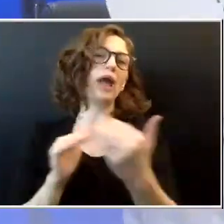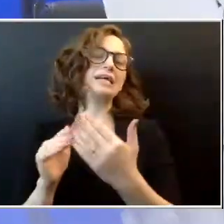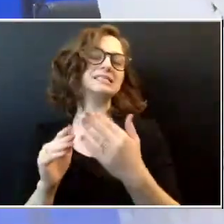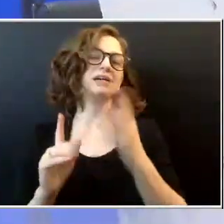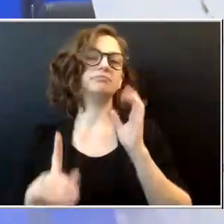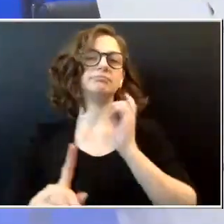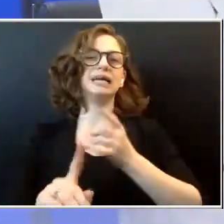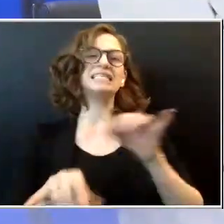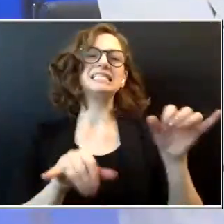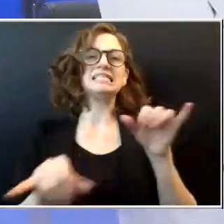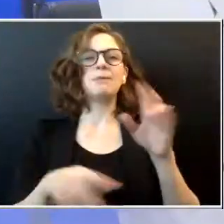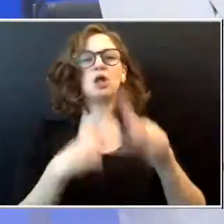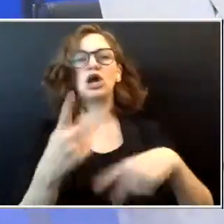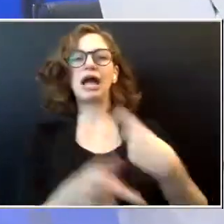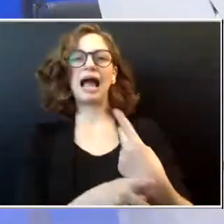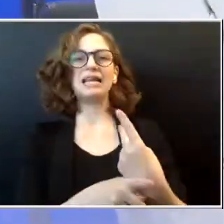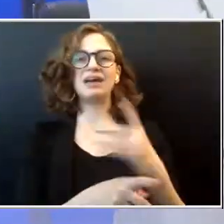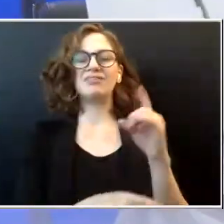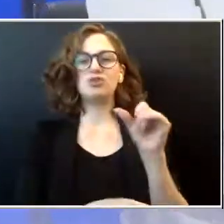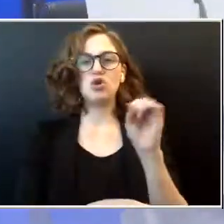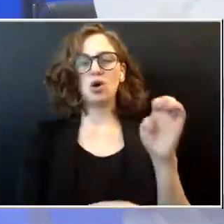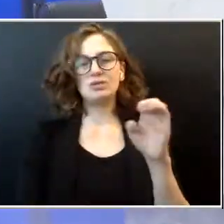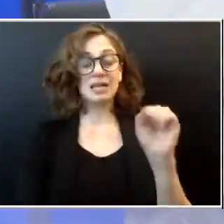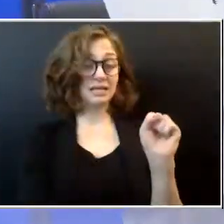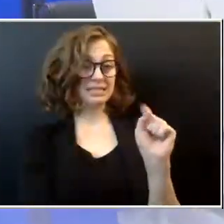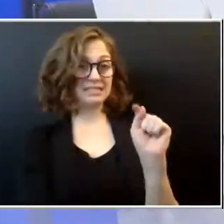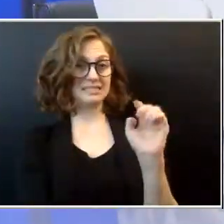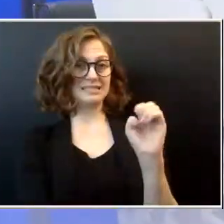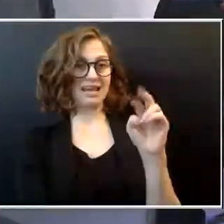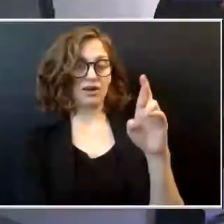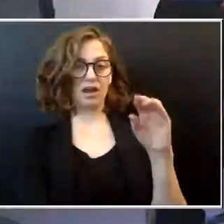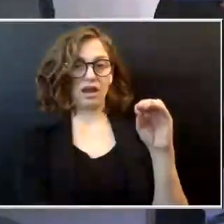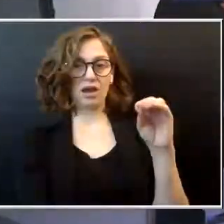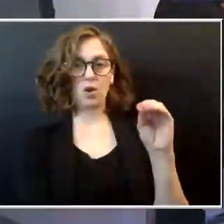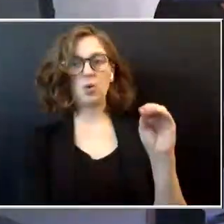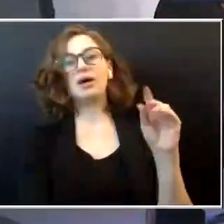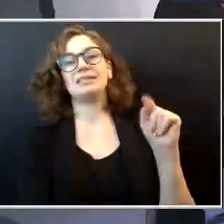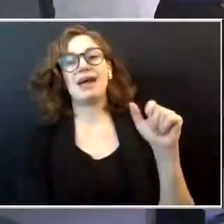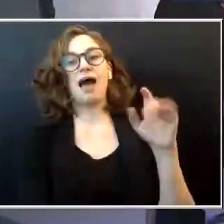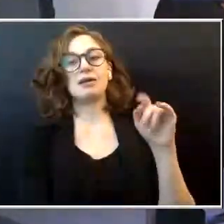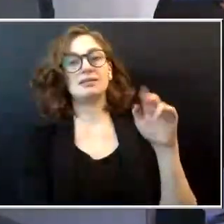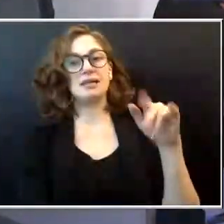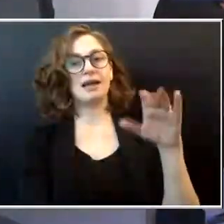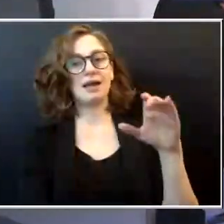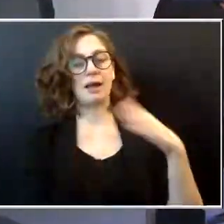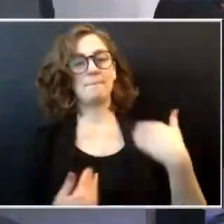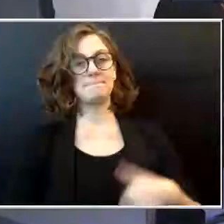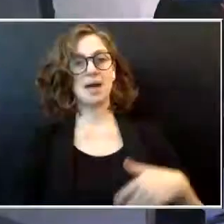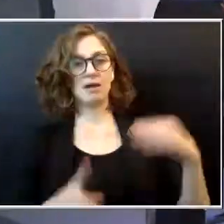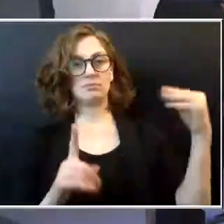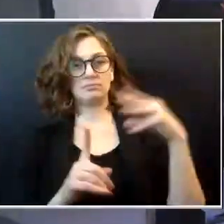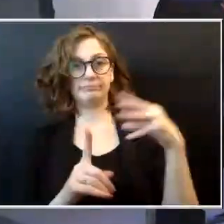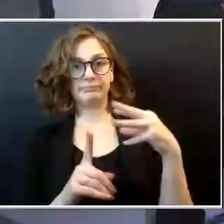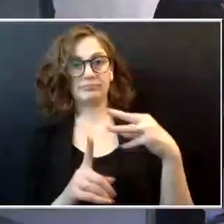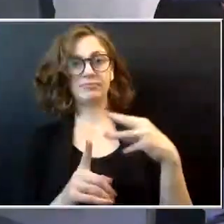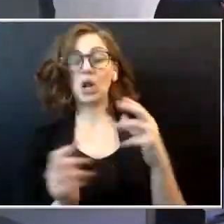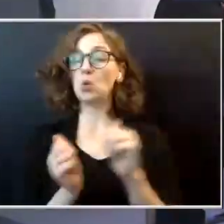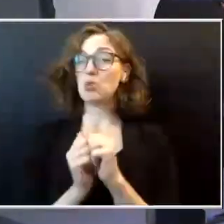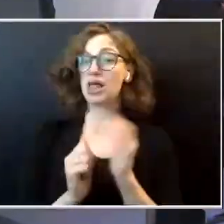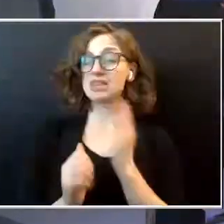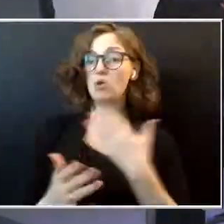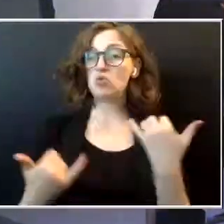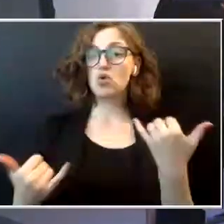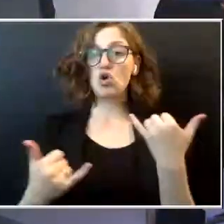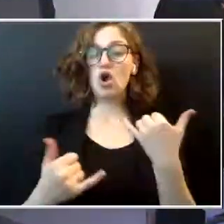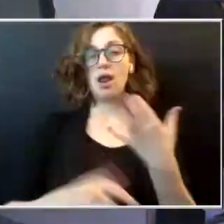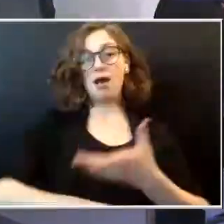called stereotactic body radiotherapy. And again, this is with the advancements of our current technology as well as computer power,